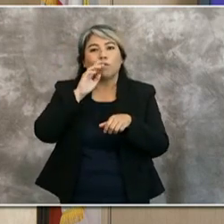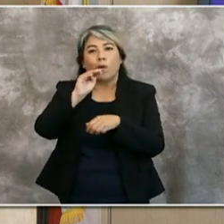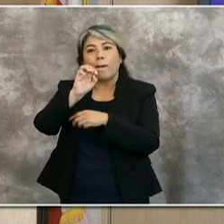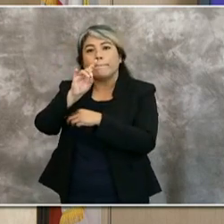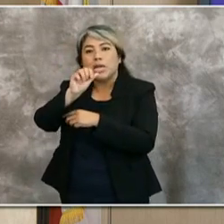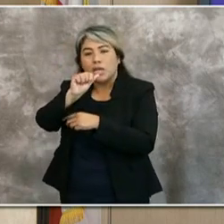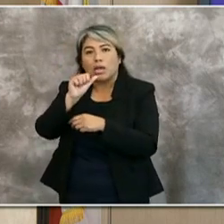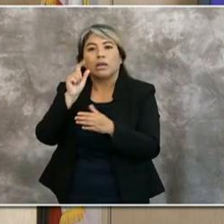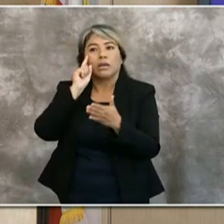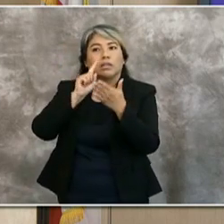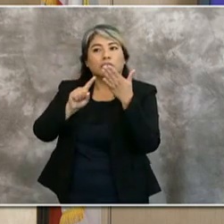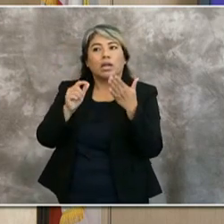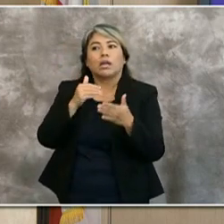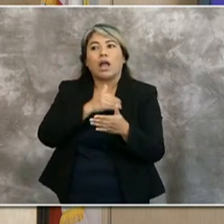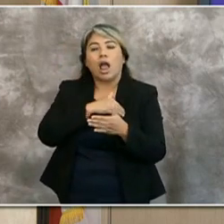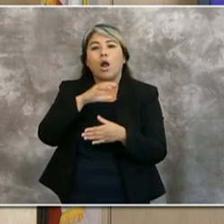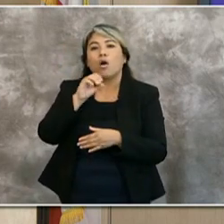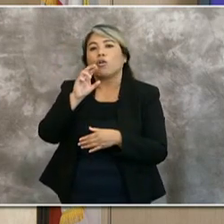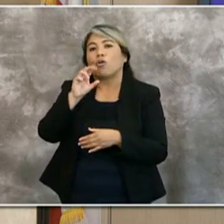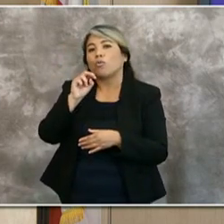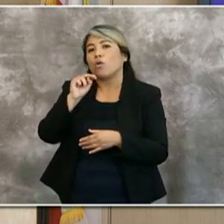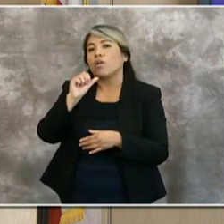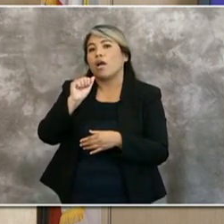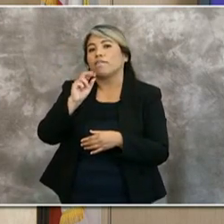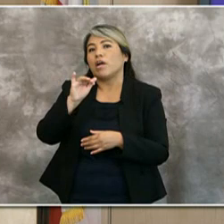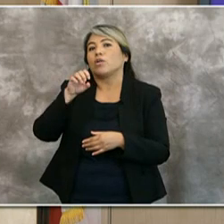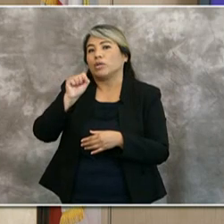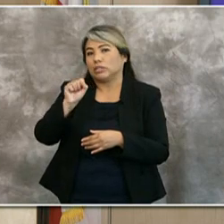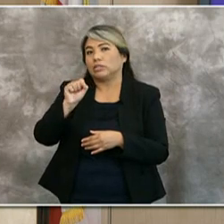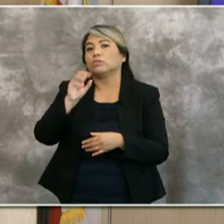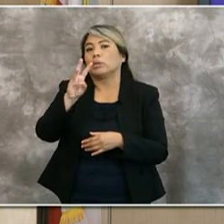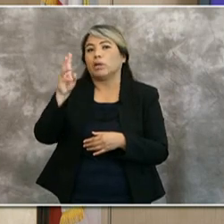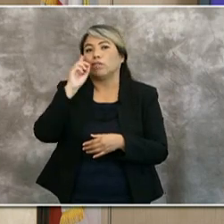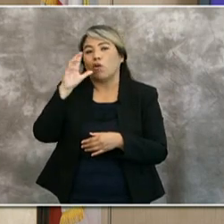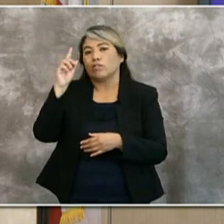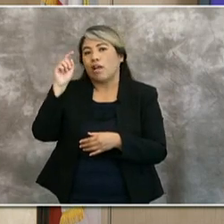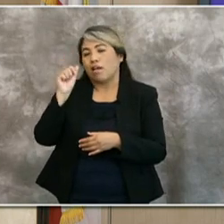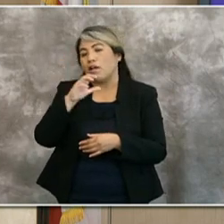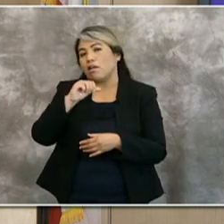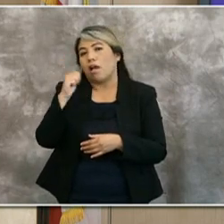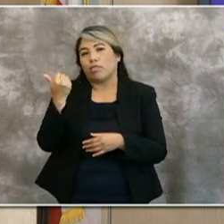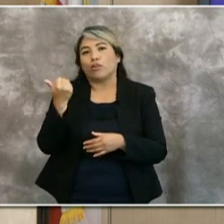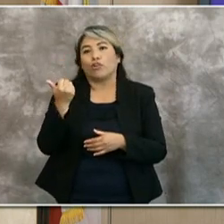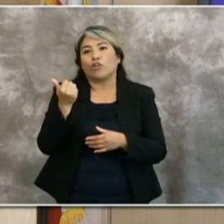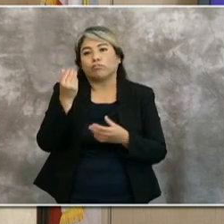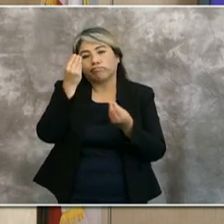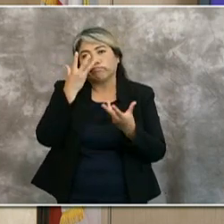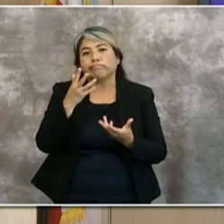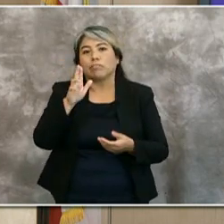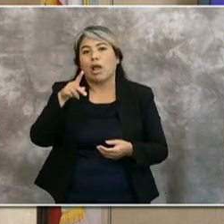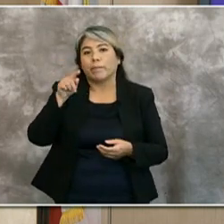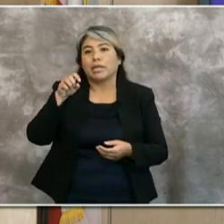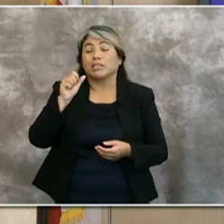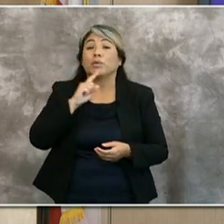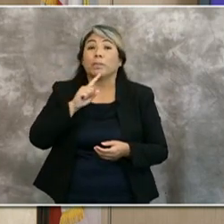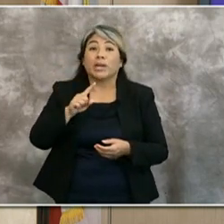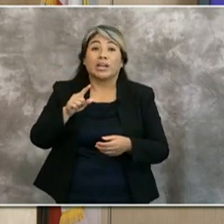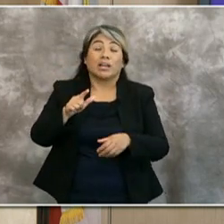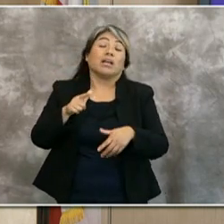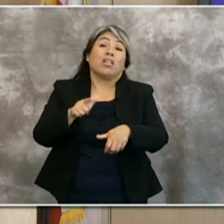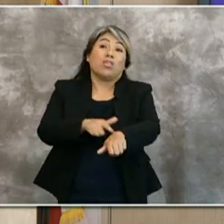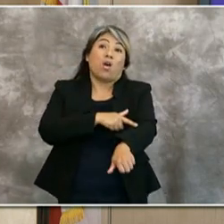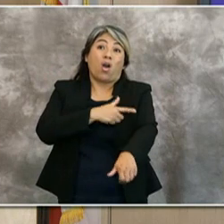they can check our coronavirus website for data and any updates. It's going to be a long, hot